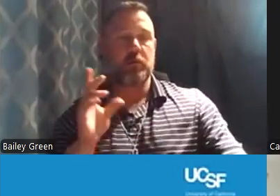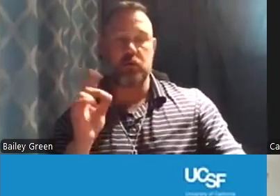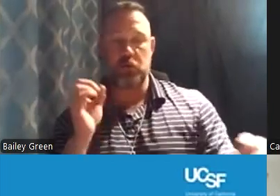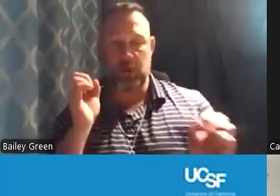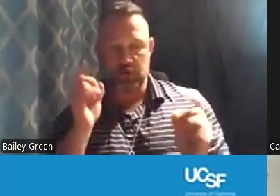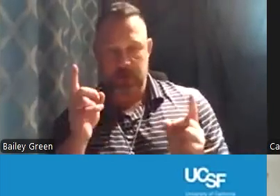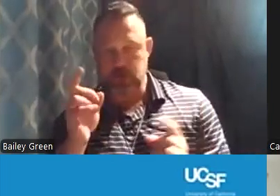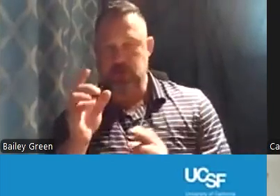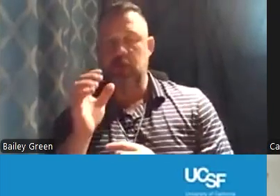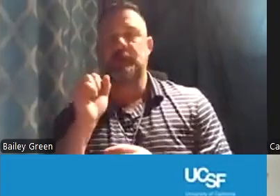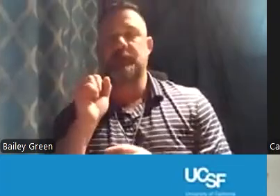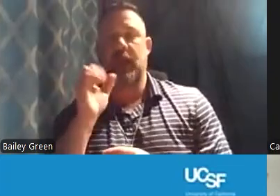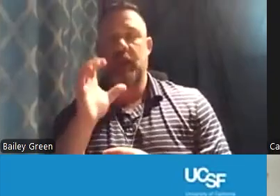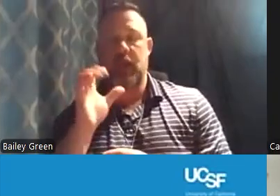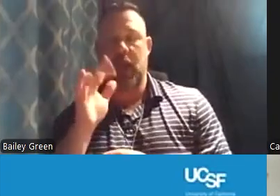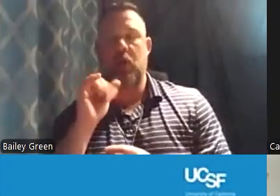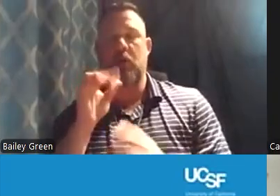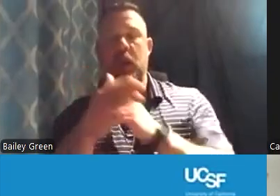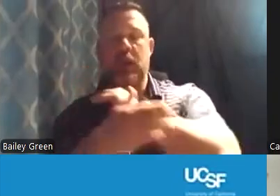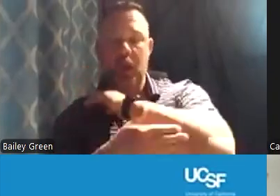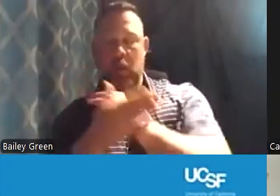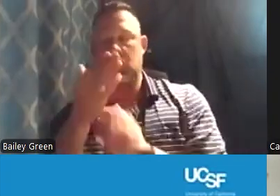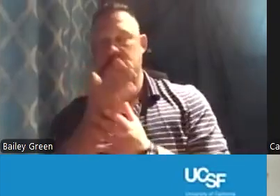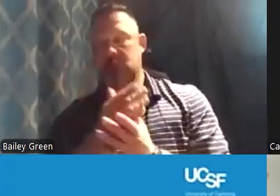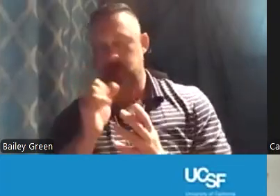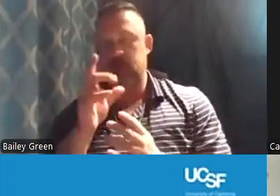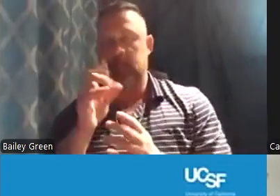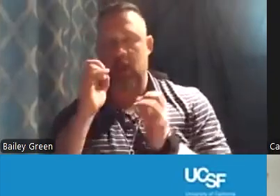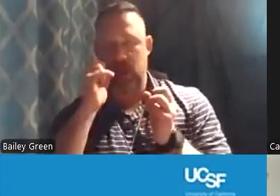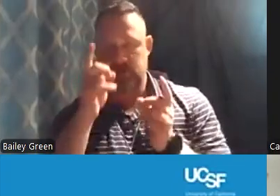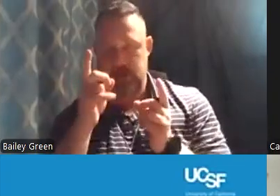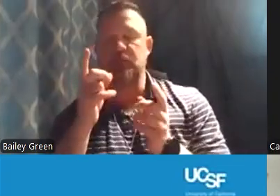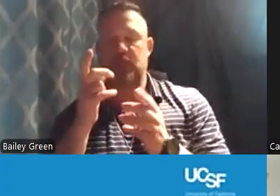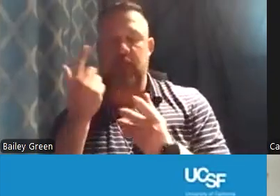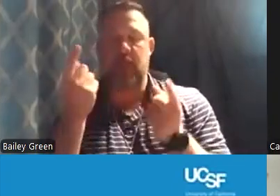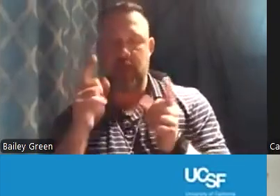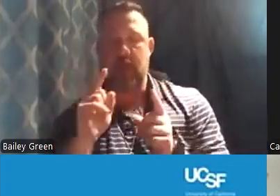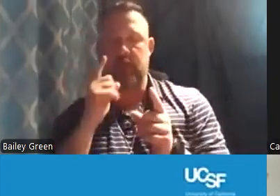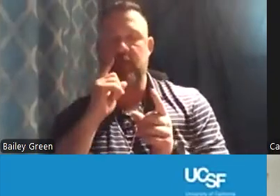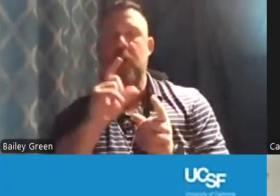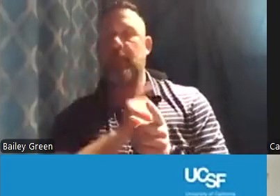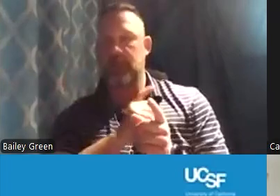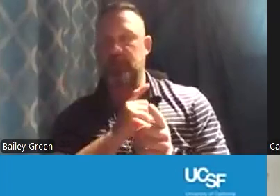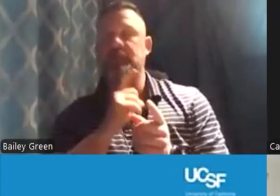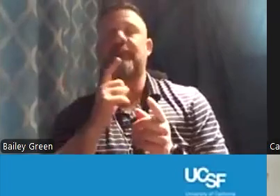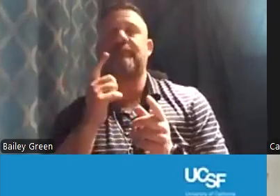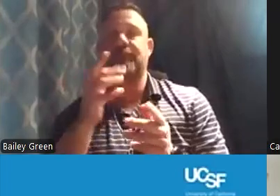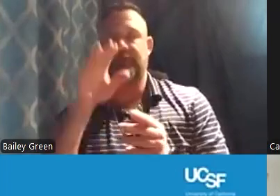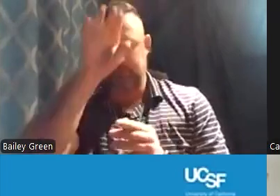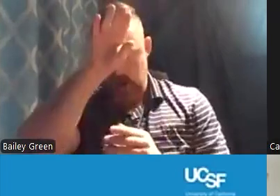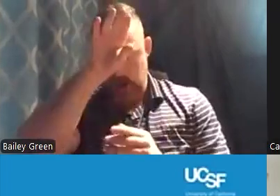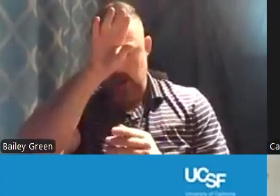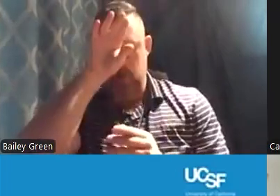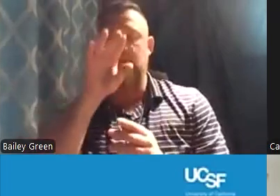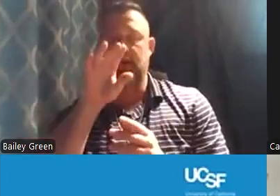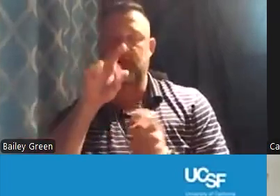I'm in Santa Clara County. There's some Santa Clara County education that does go on for police and fire that's unique to